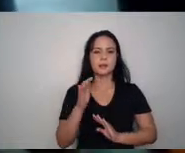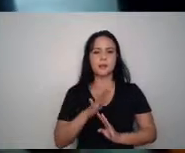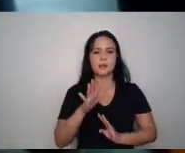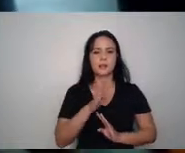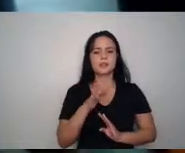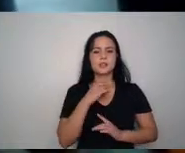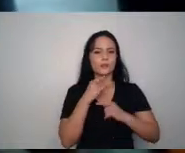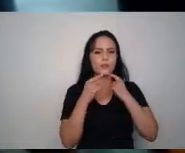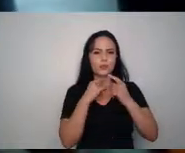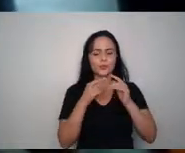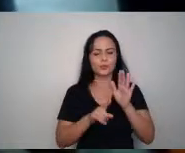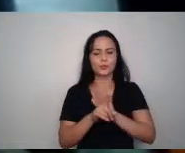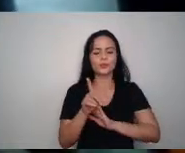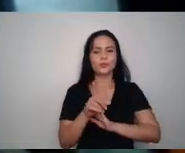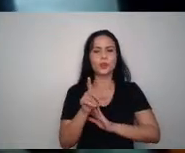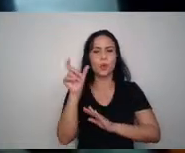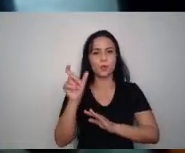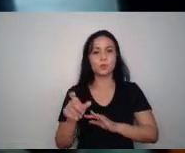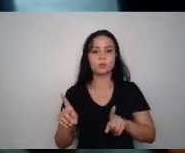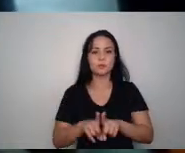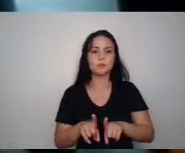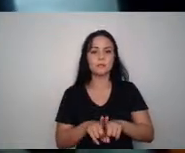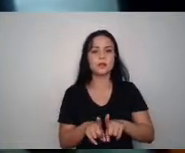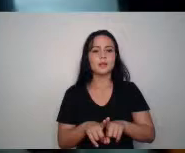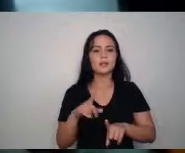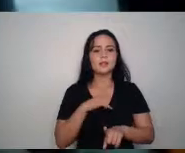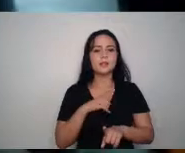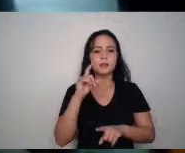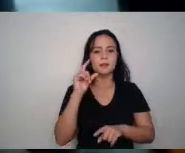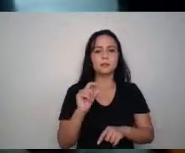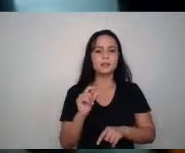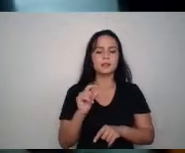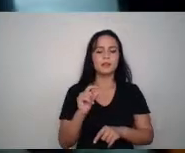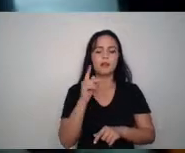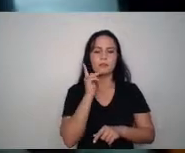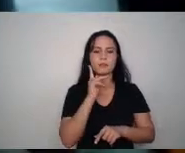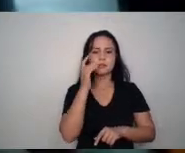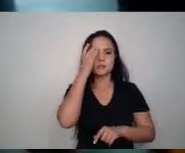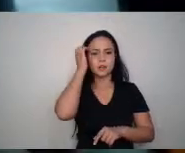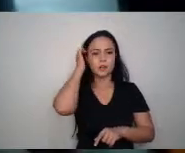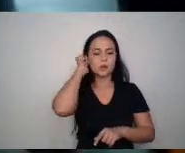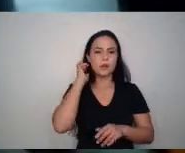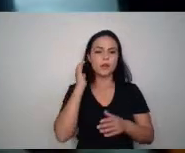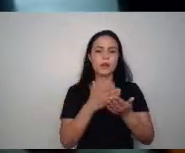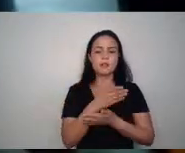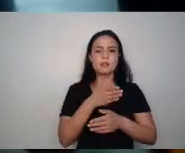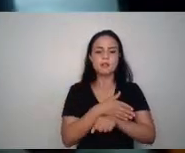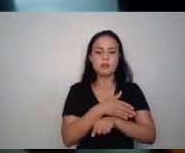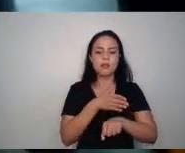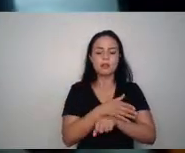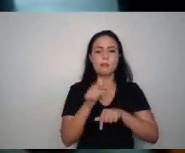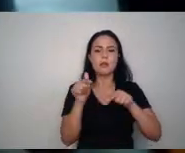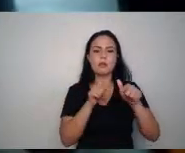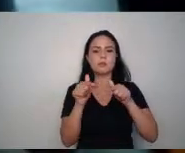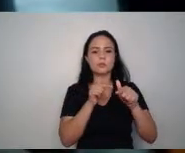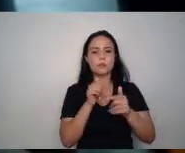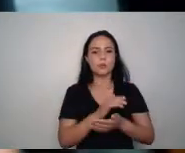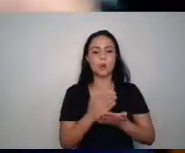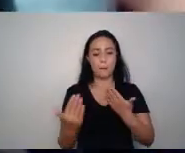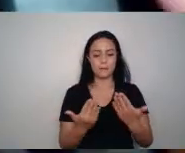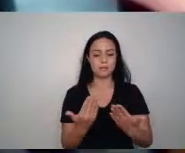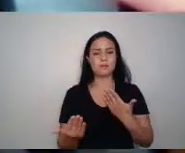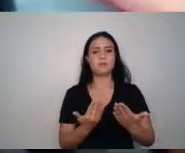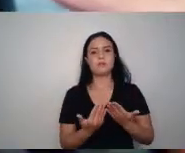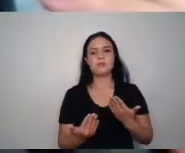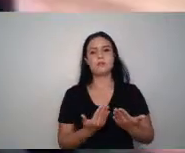who are responsible for this. And on the other hand, there is a huge a very strong competition